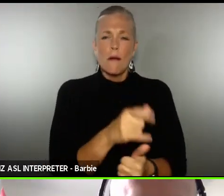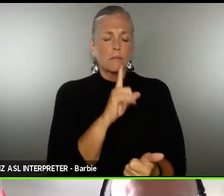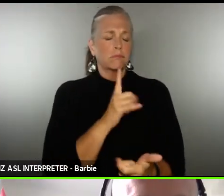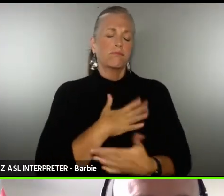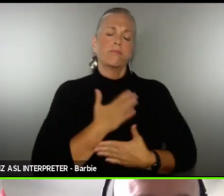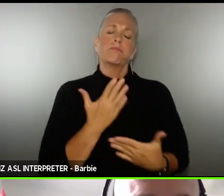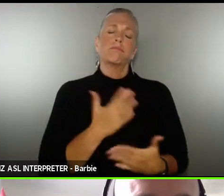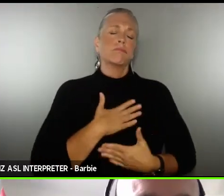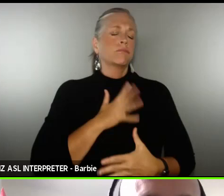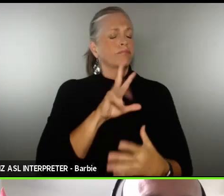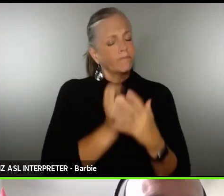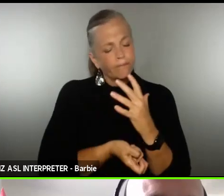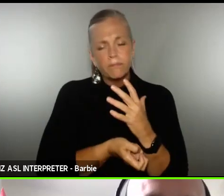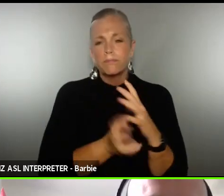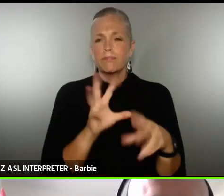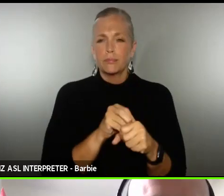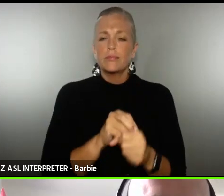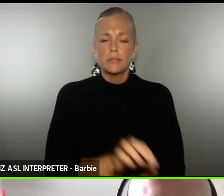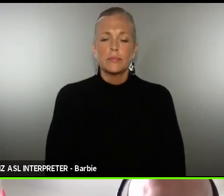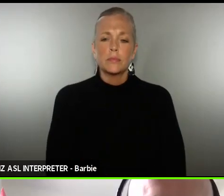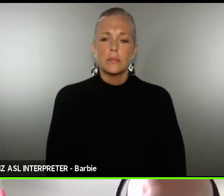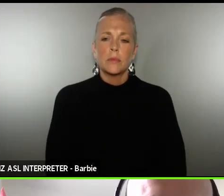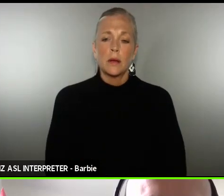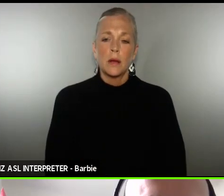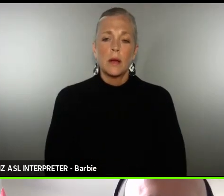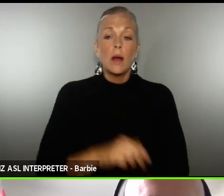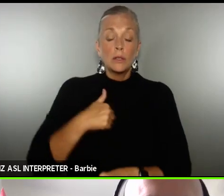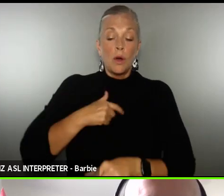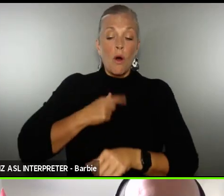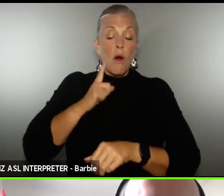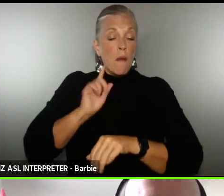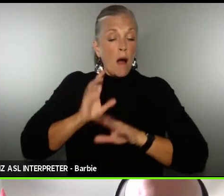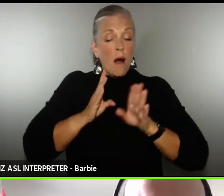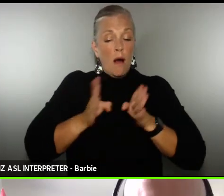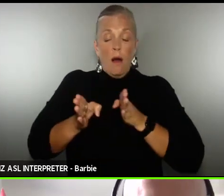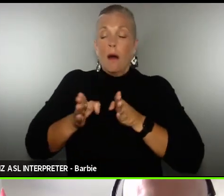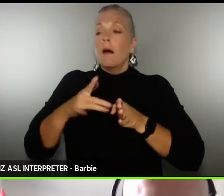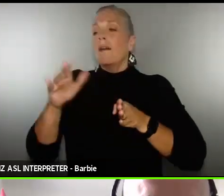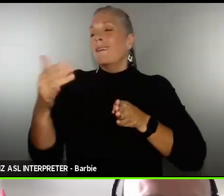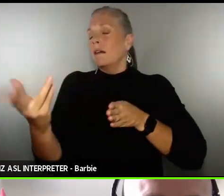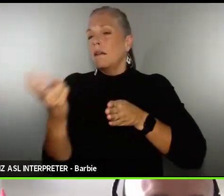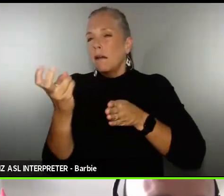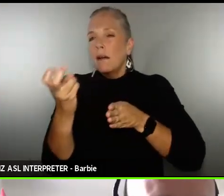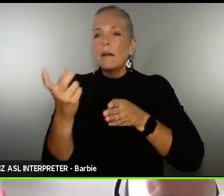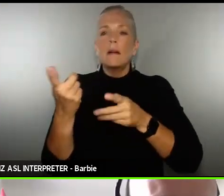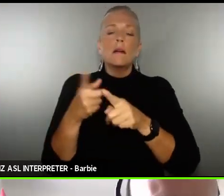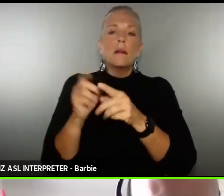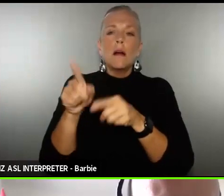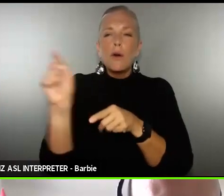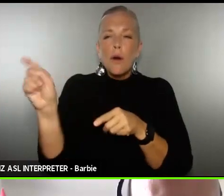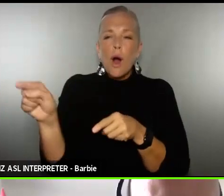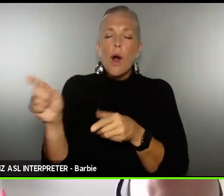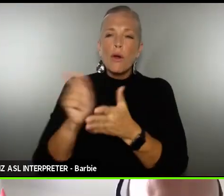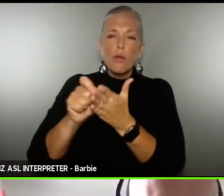on drawing in some other playwrights to write some of the short plays.